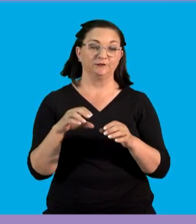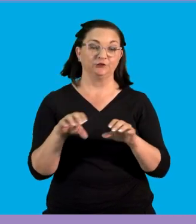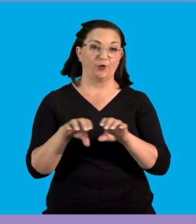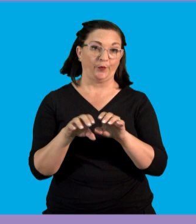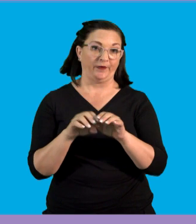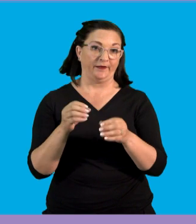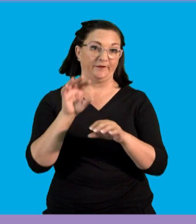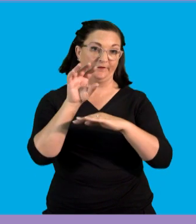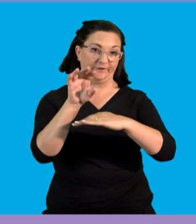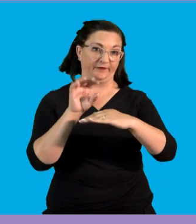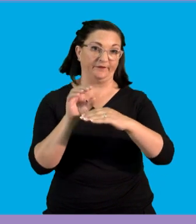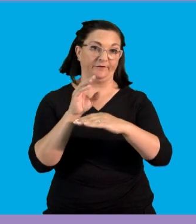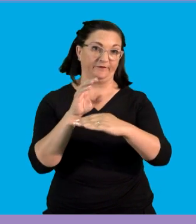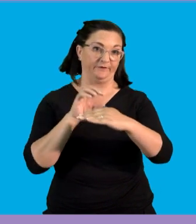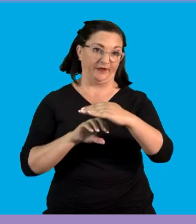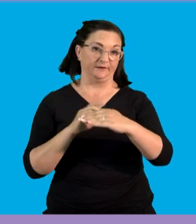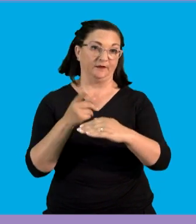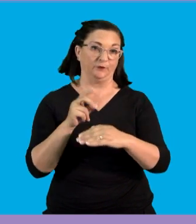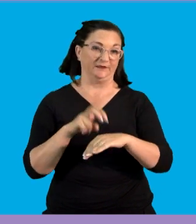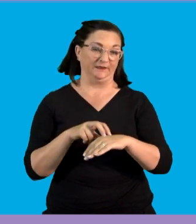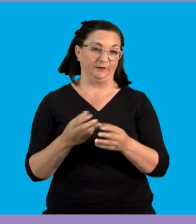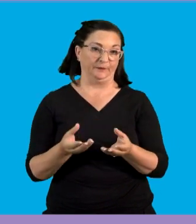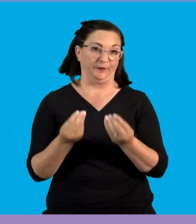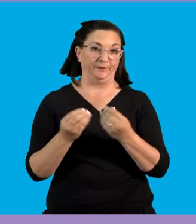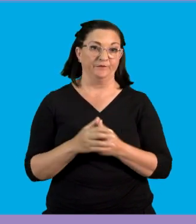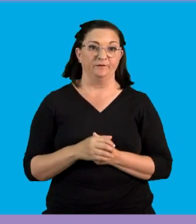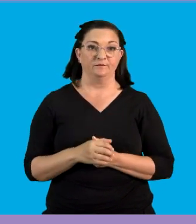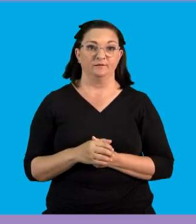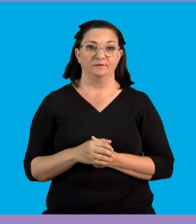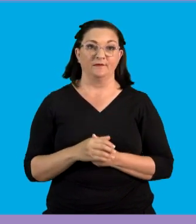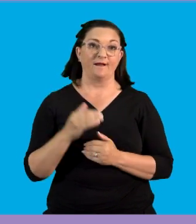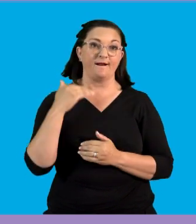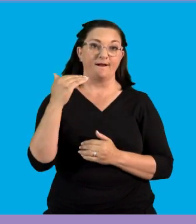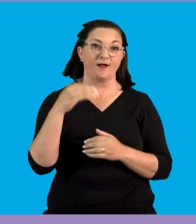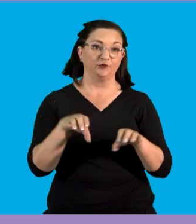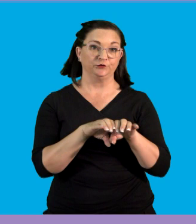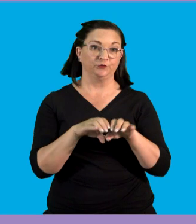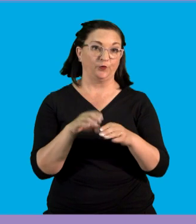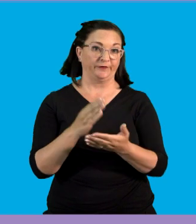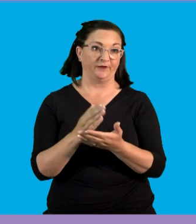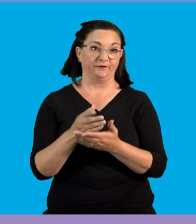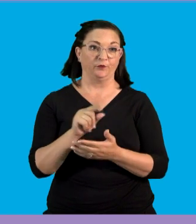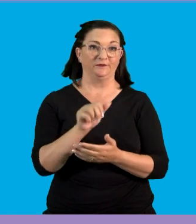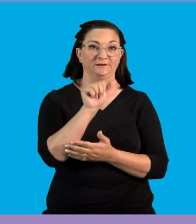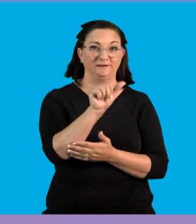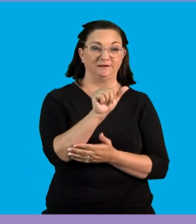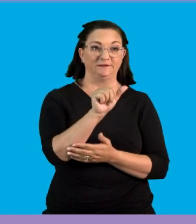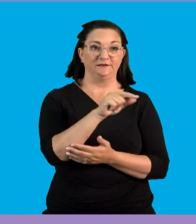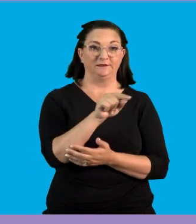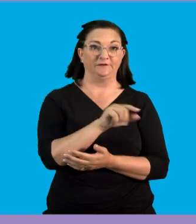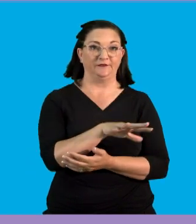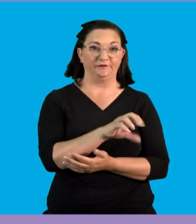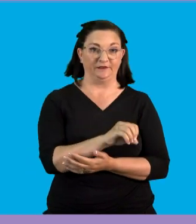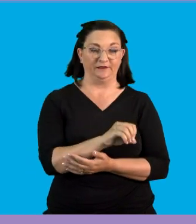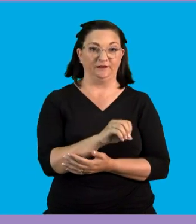common factor. And the common factor, the highest common factor between 6 and